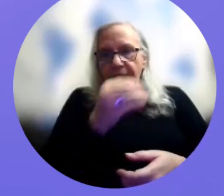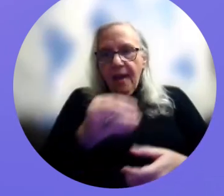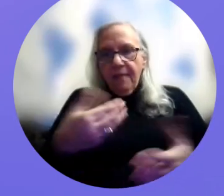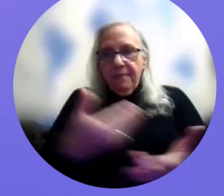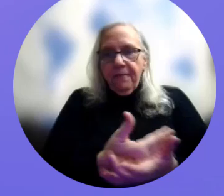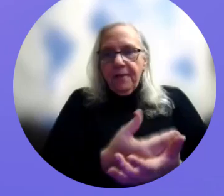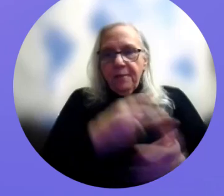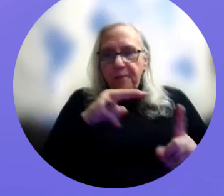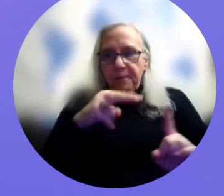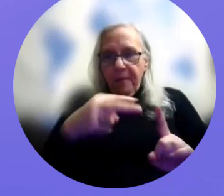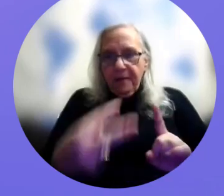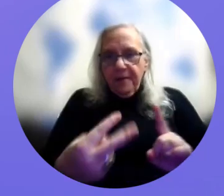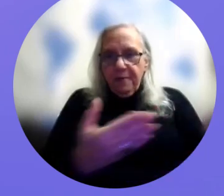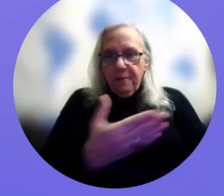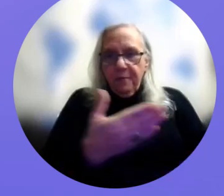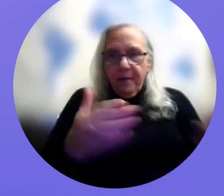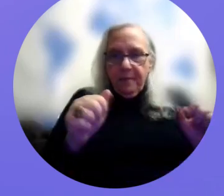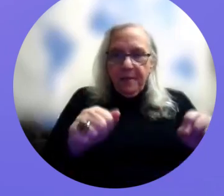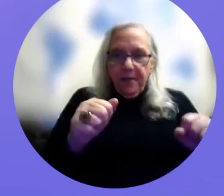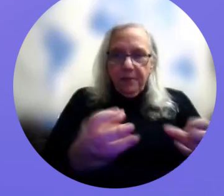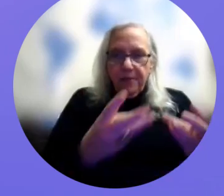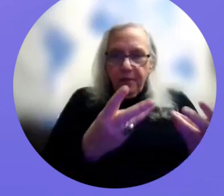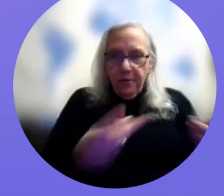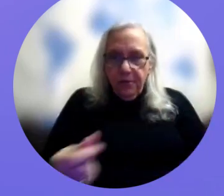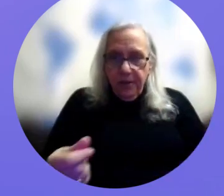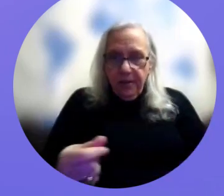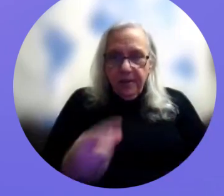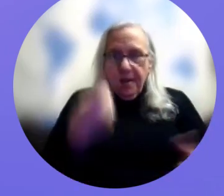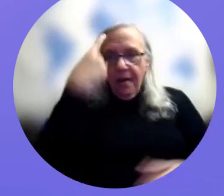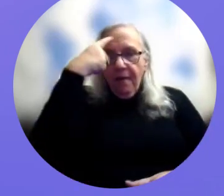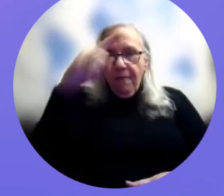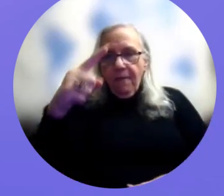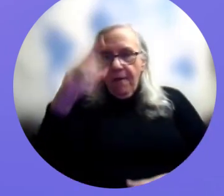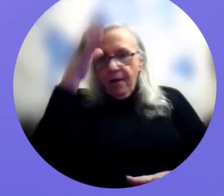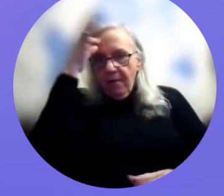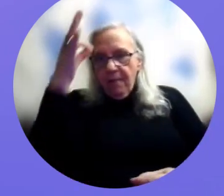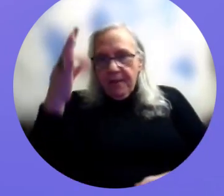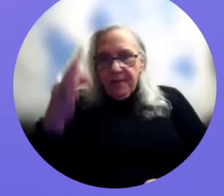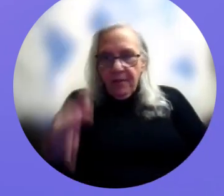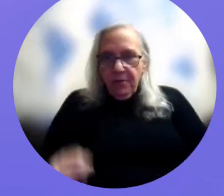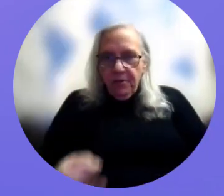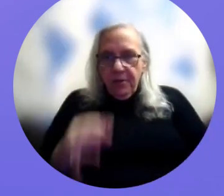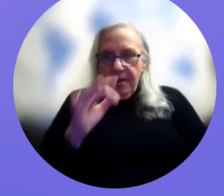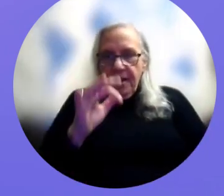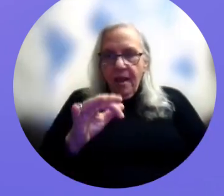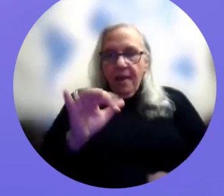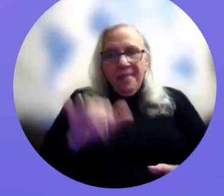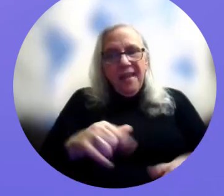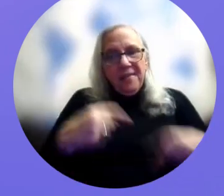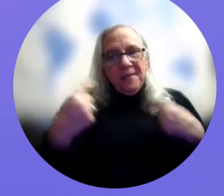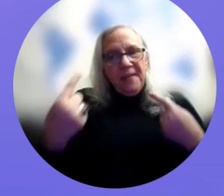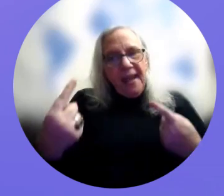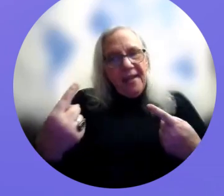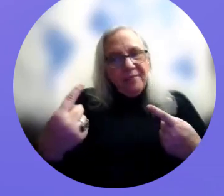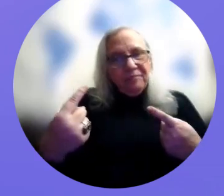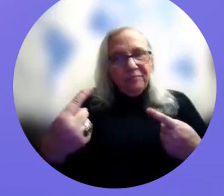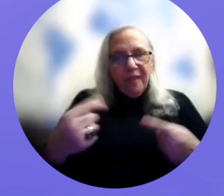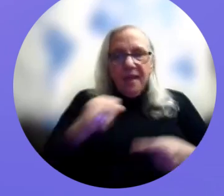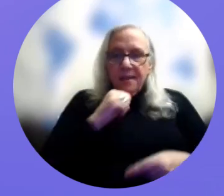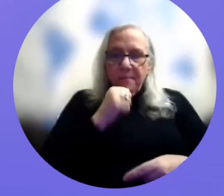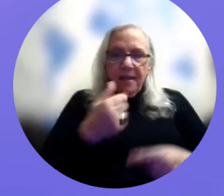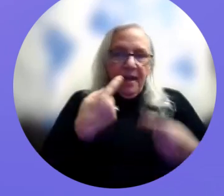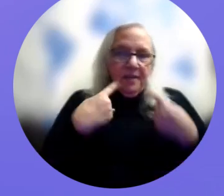insight and fresh perspective to bring potential solutions for a resolution that to